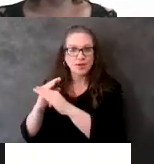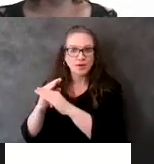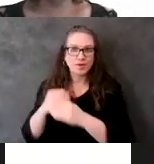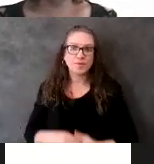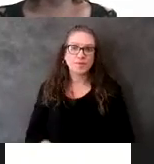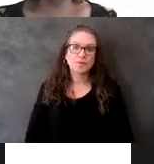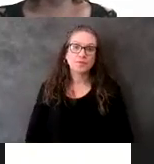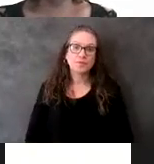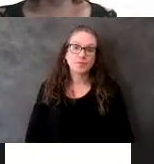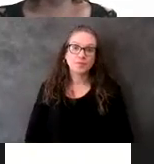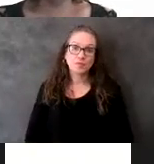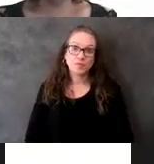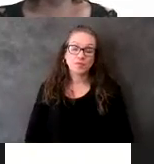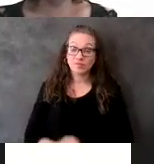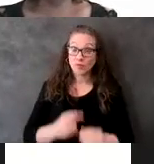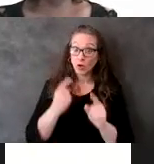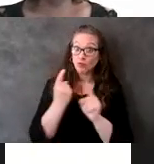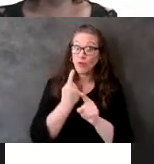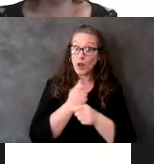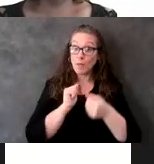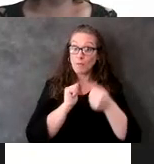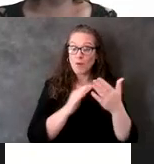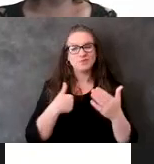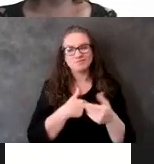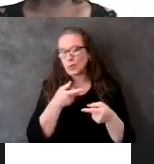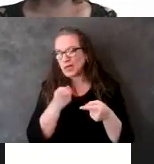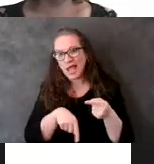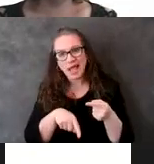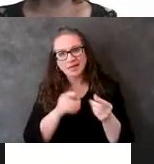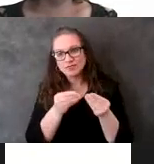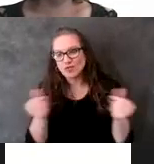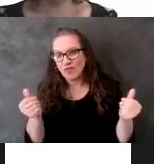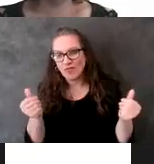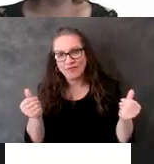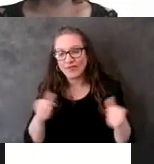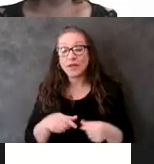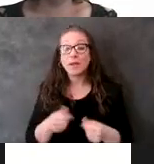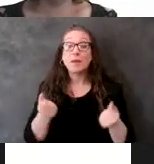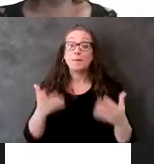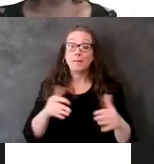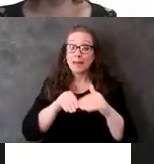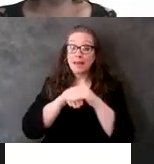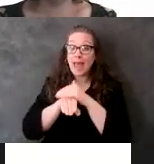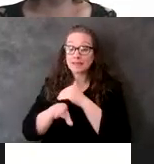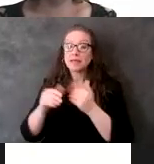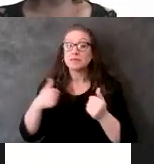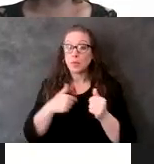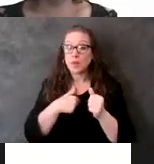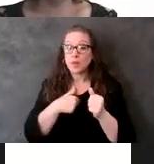through normal channels. A lot of the access barriers we found we were able to mitigate with